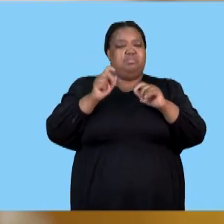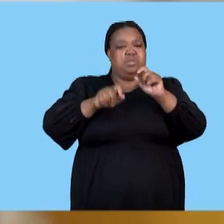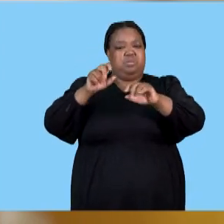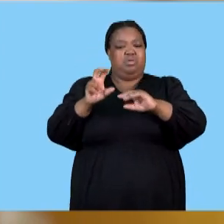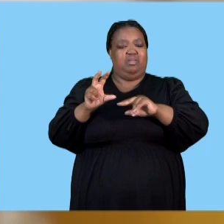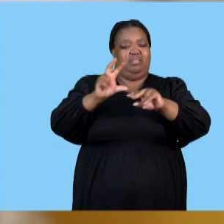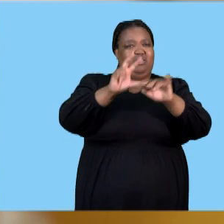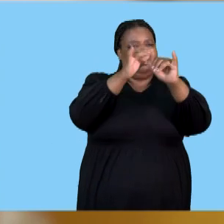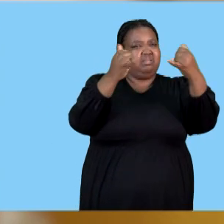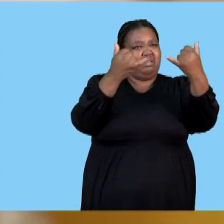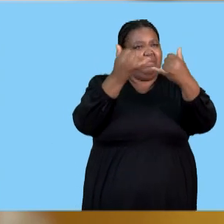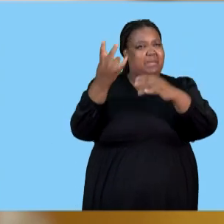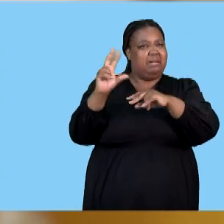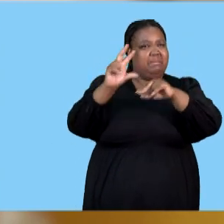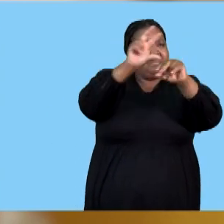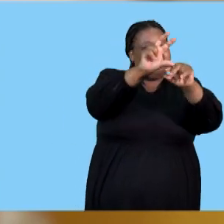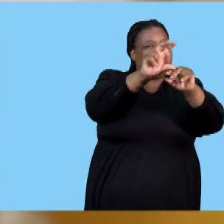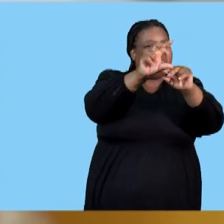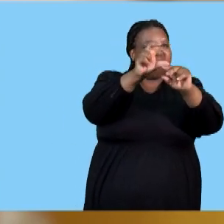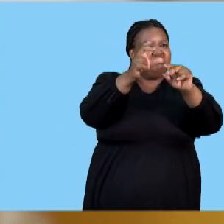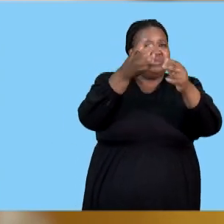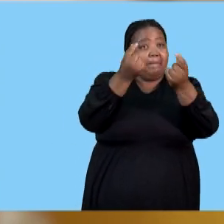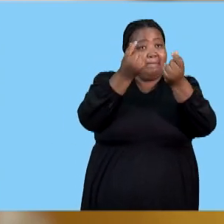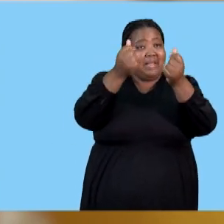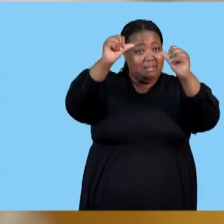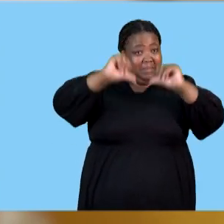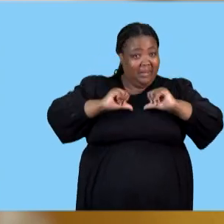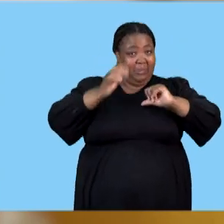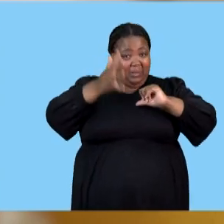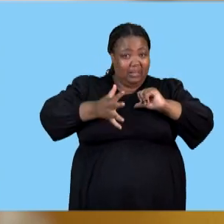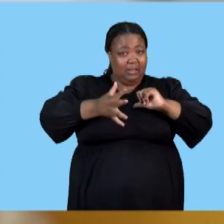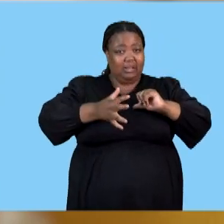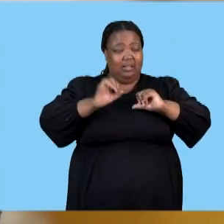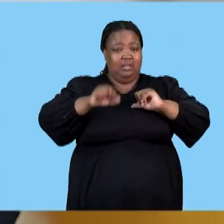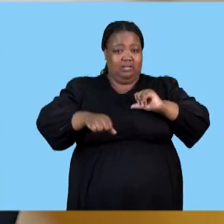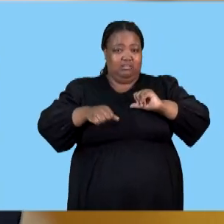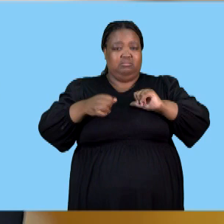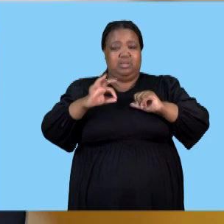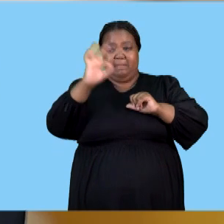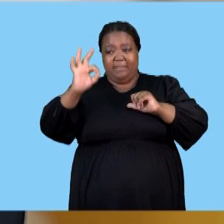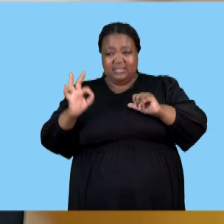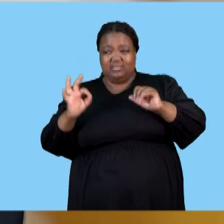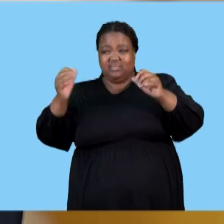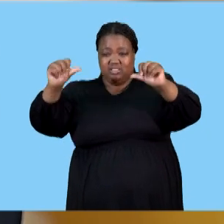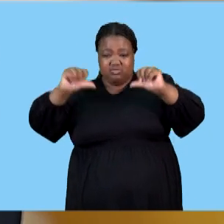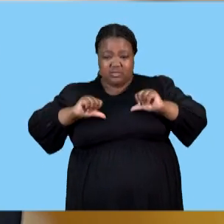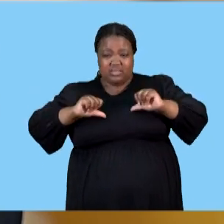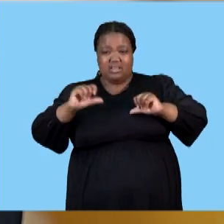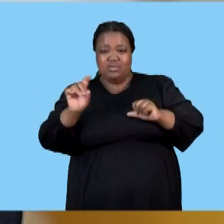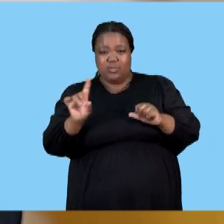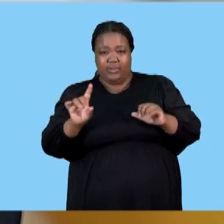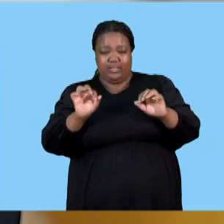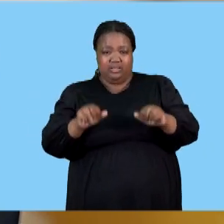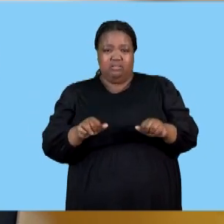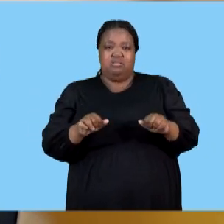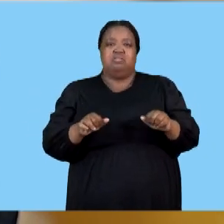investing in this company? So if an investor wants to invest, they would also want to know what is the percentage return on the owner's equity?